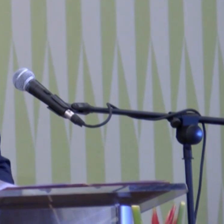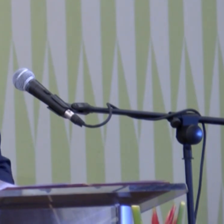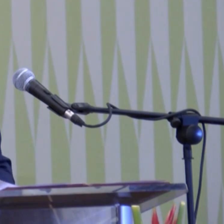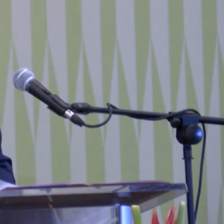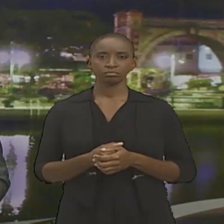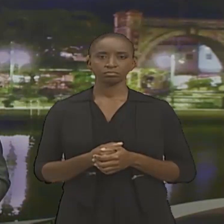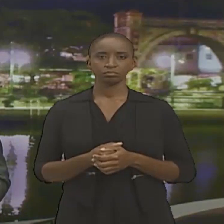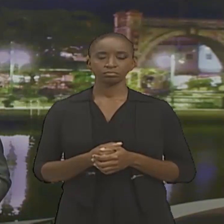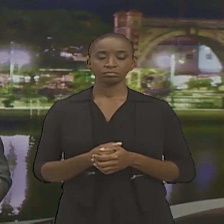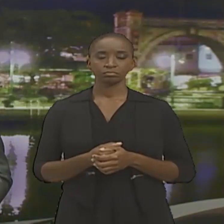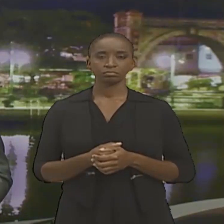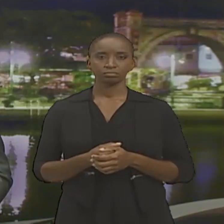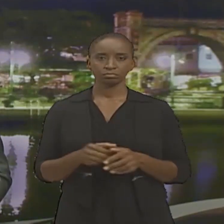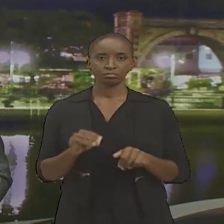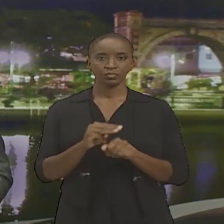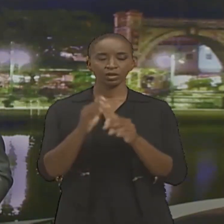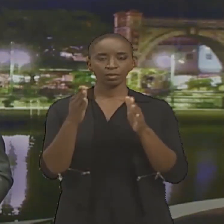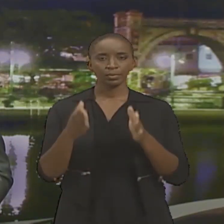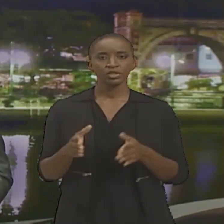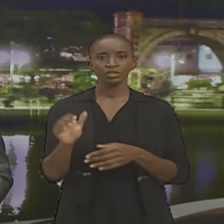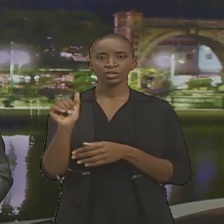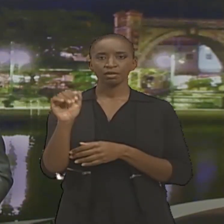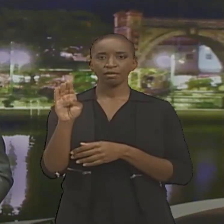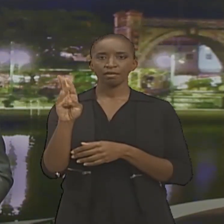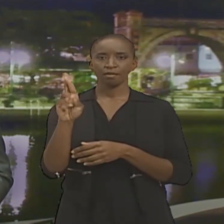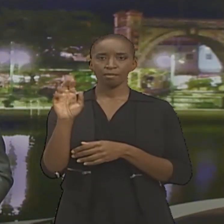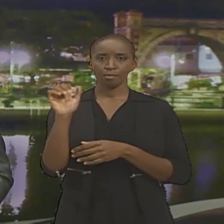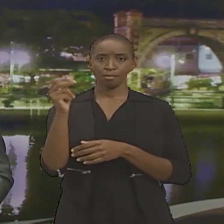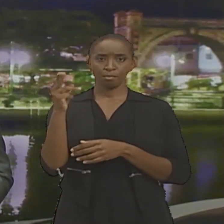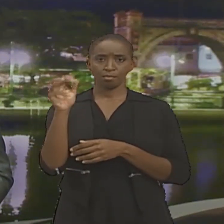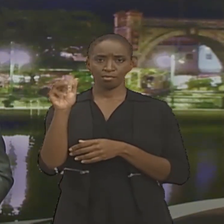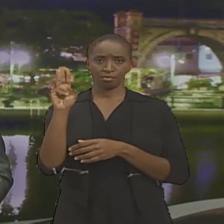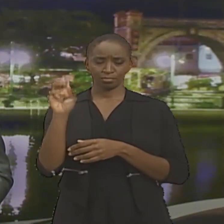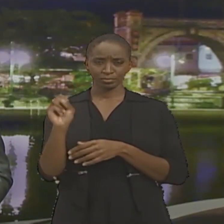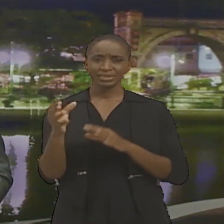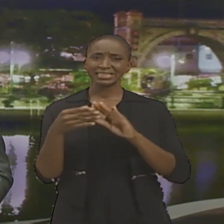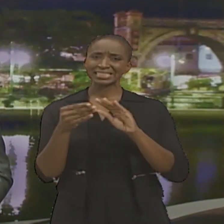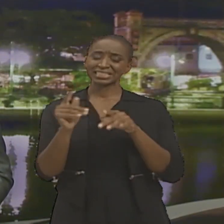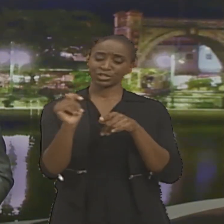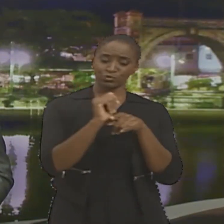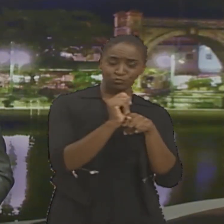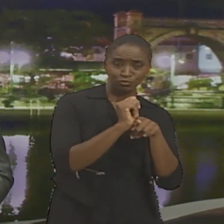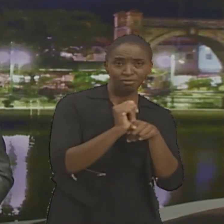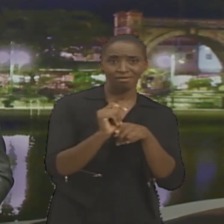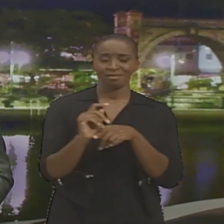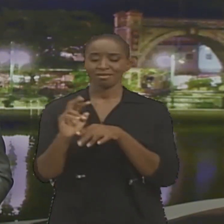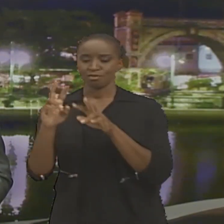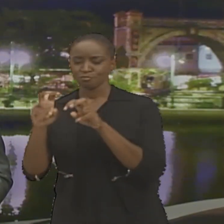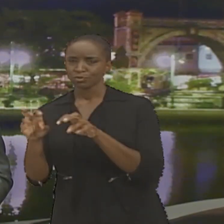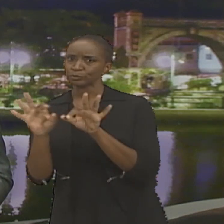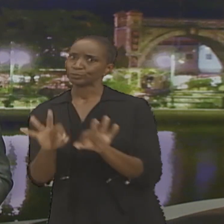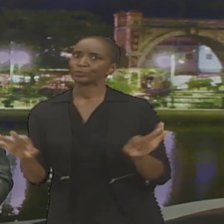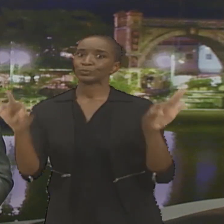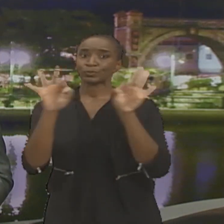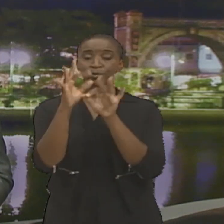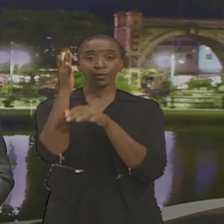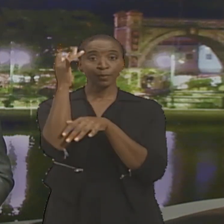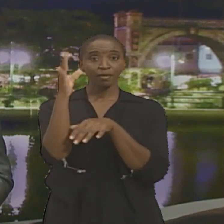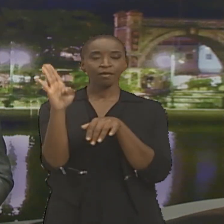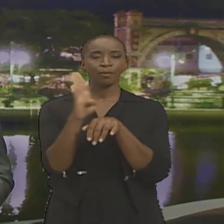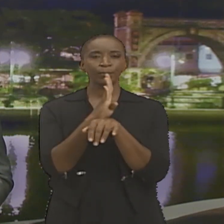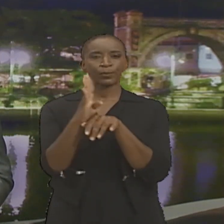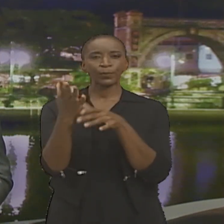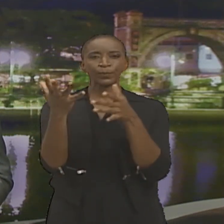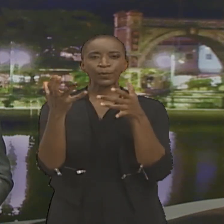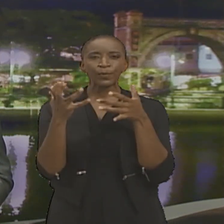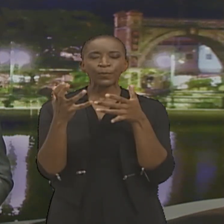Barbados. Now, Minister Abrams has also stated that training and research is important as Barbados moves to further